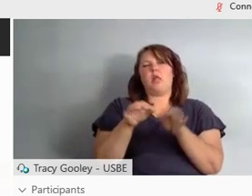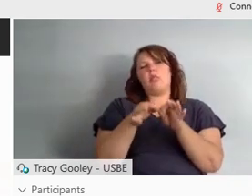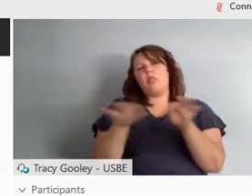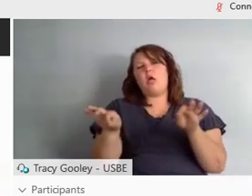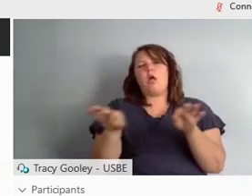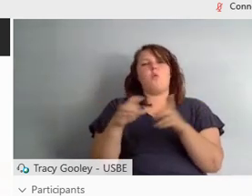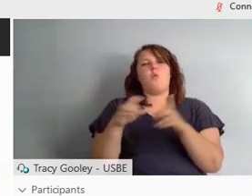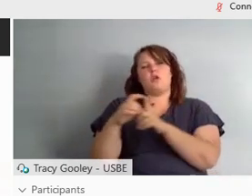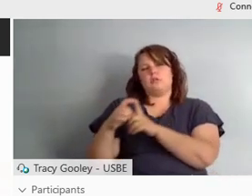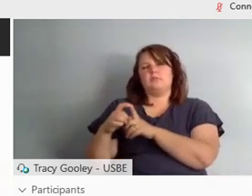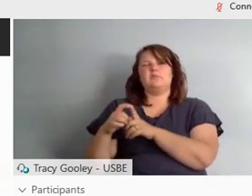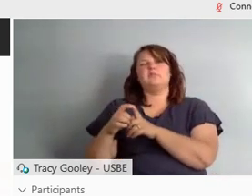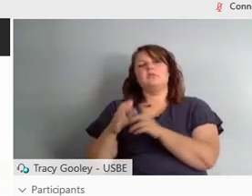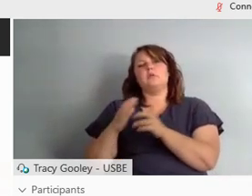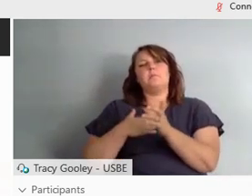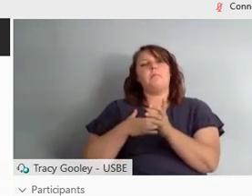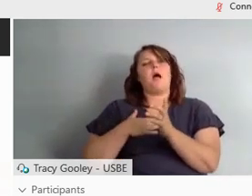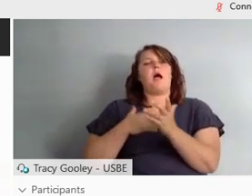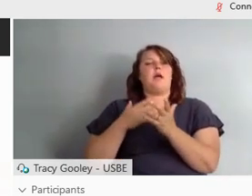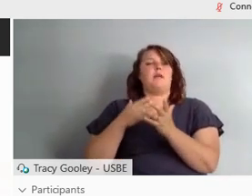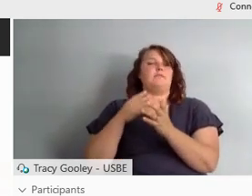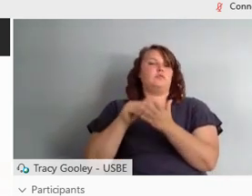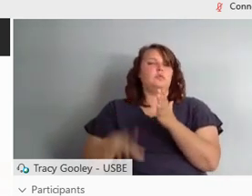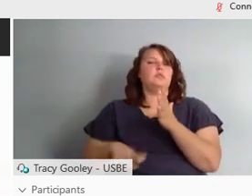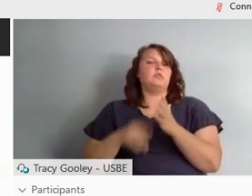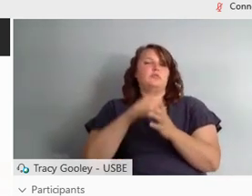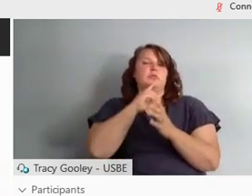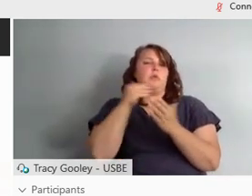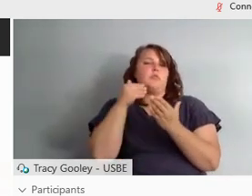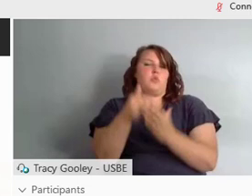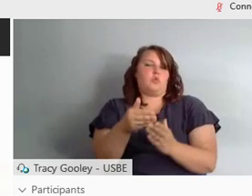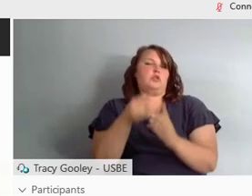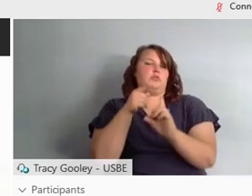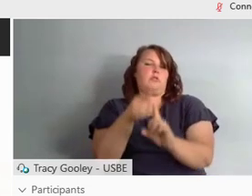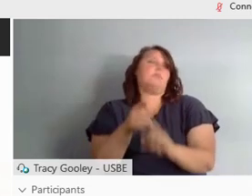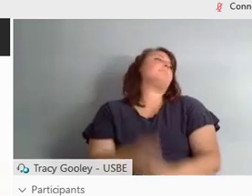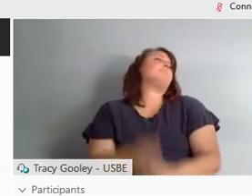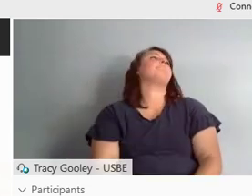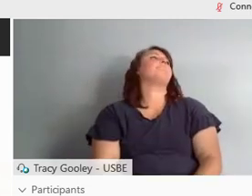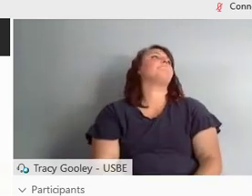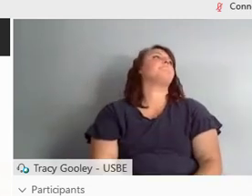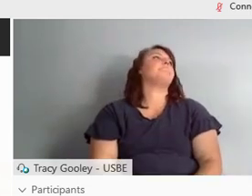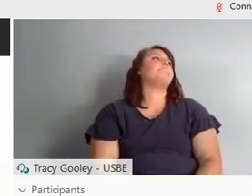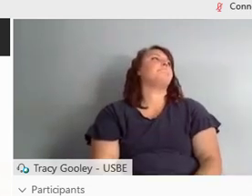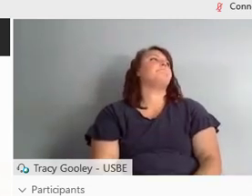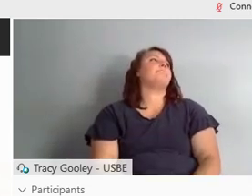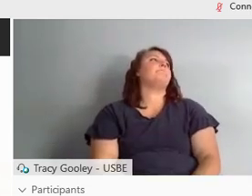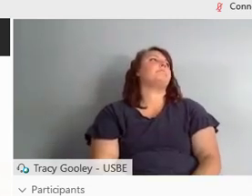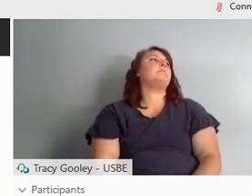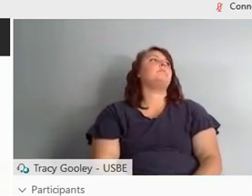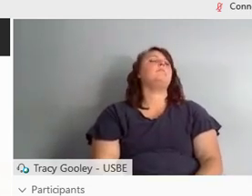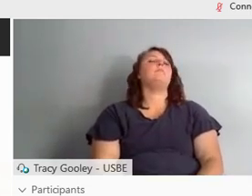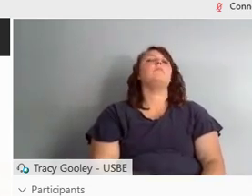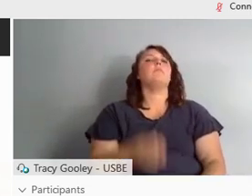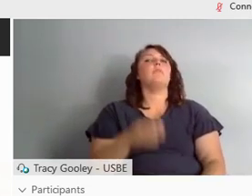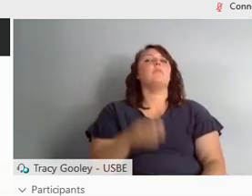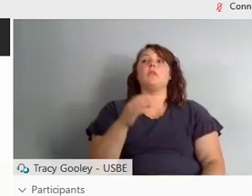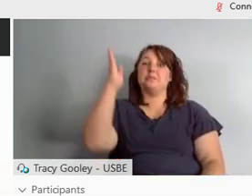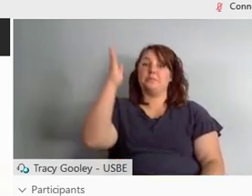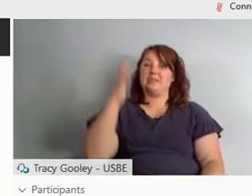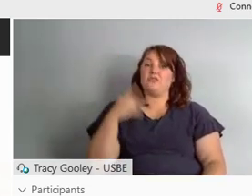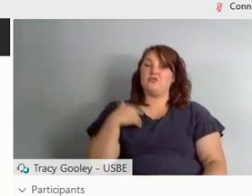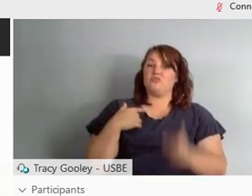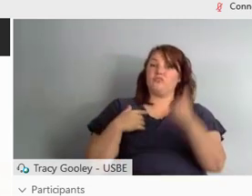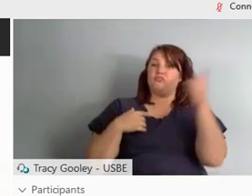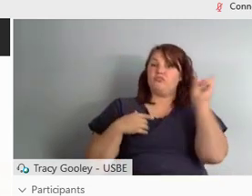target here. And then question 8. We can turn towards the speaker when spoken to, right? We're giving that